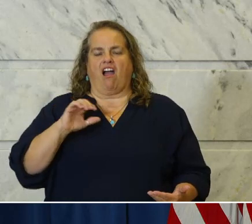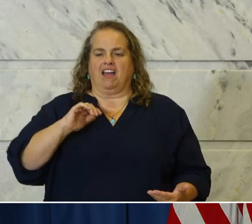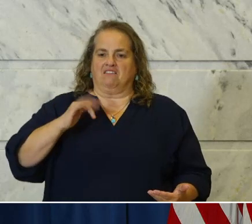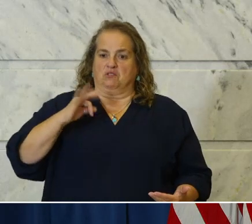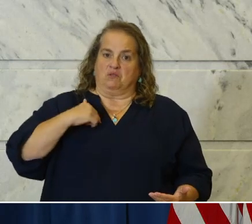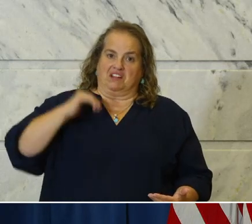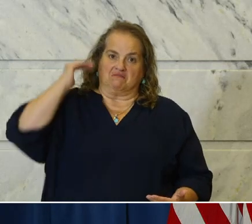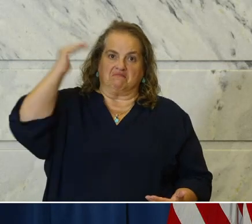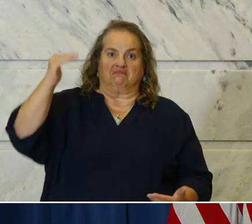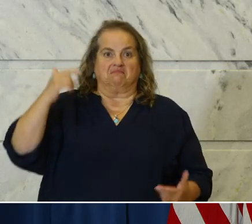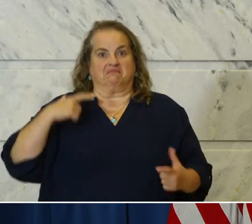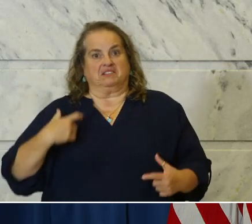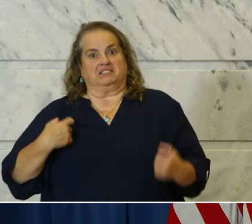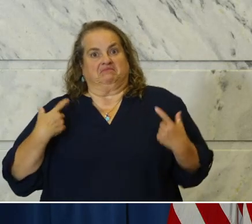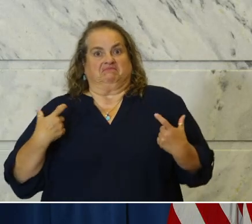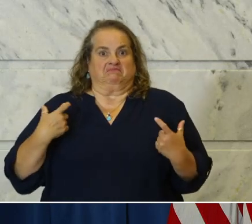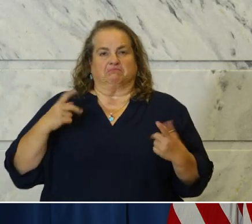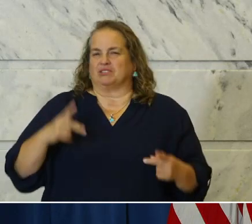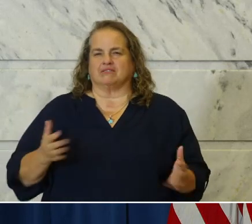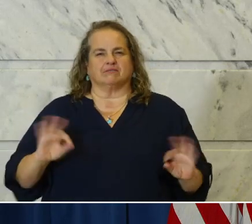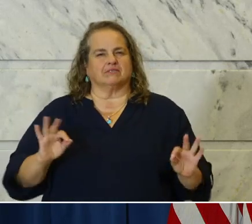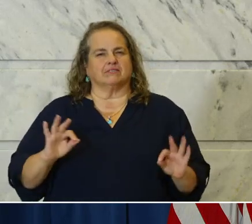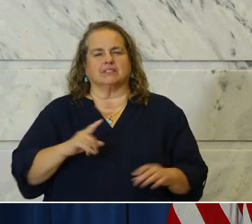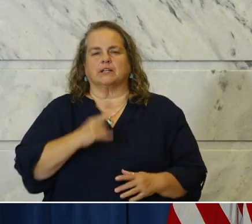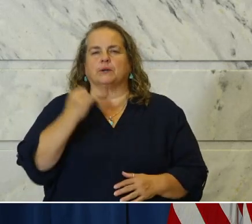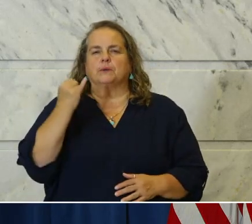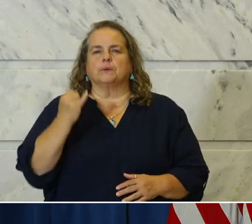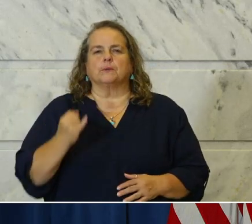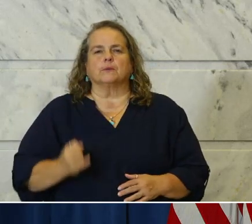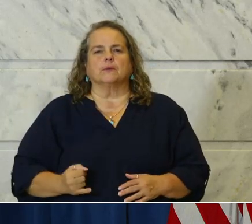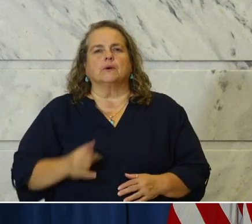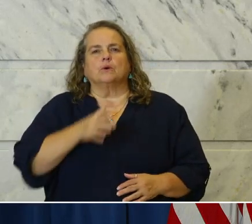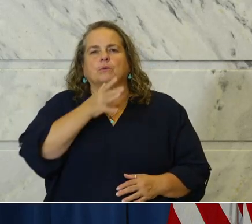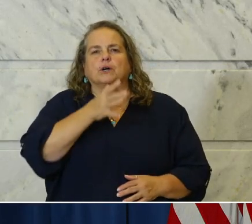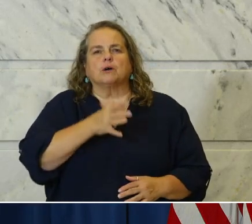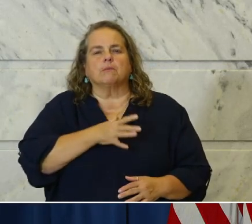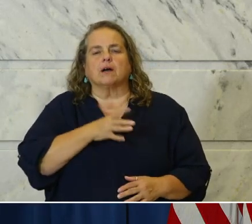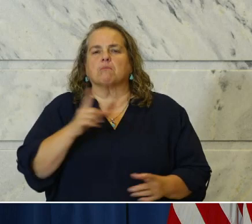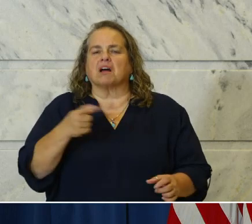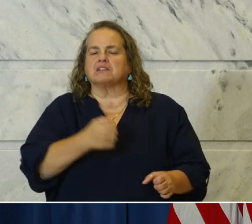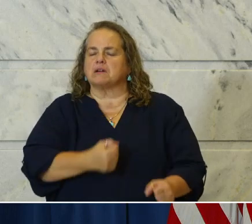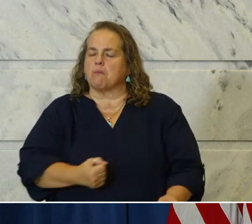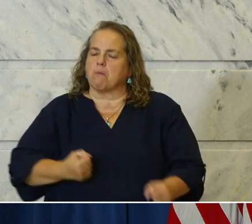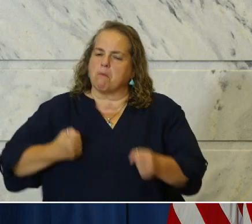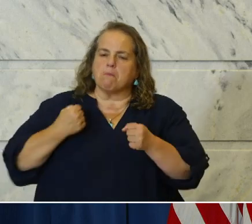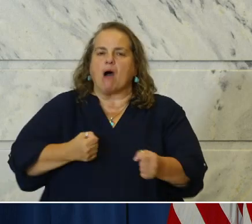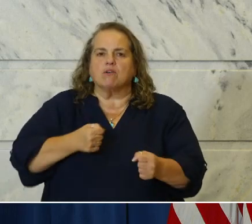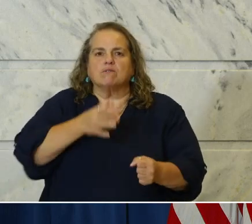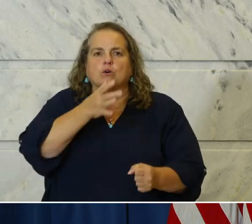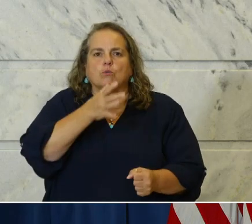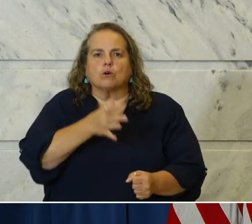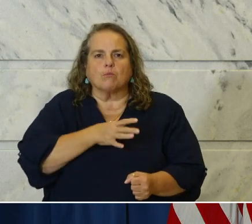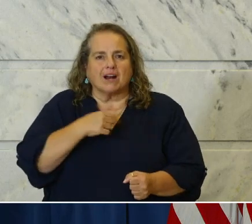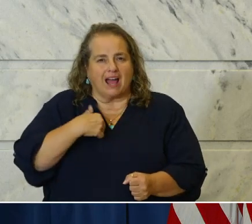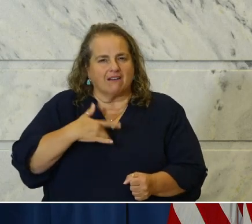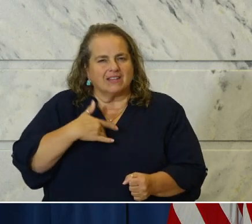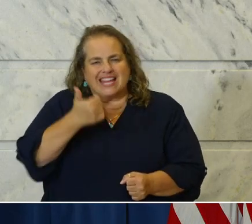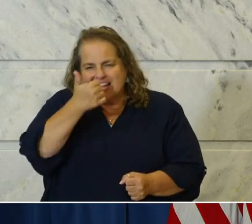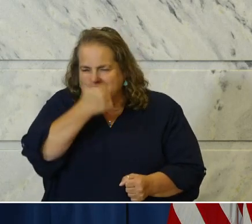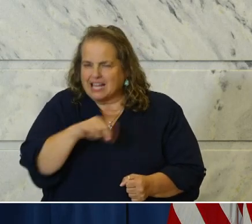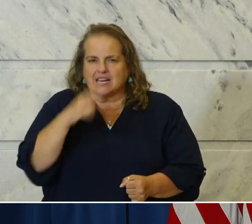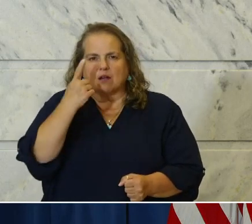powerhouse. I believe that someone of that stature, I believe anyone, deserves to be